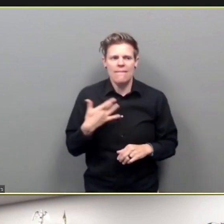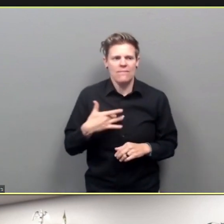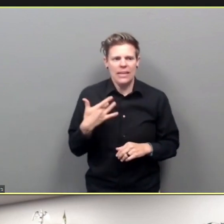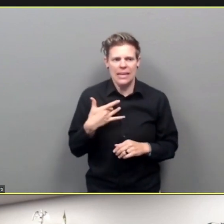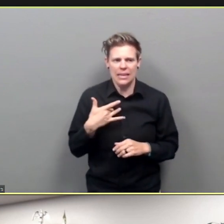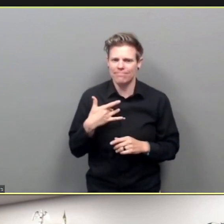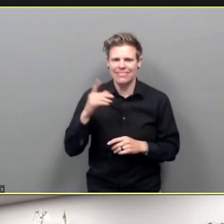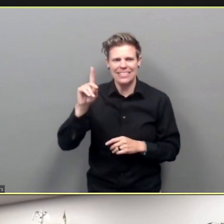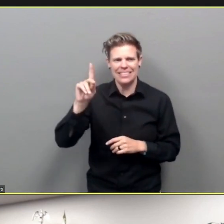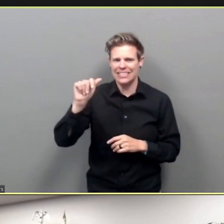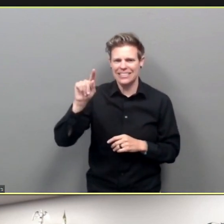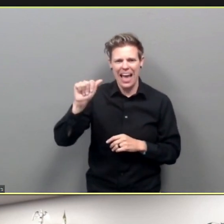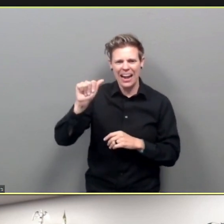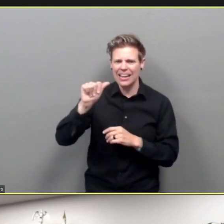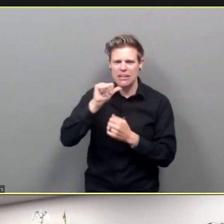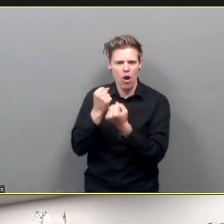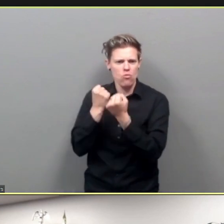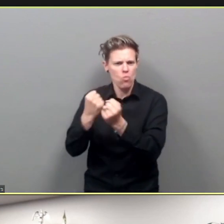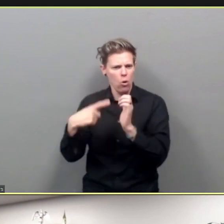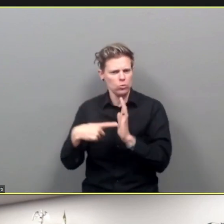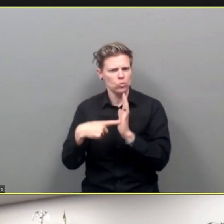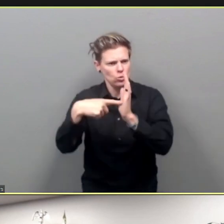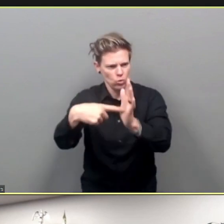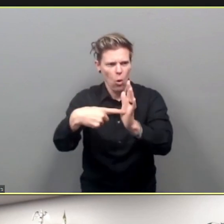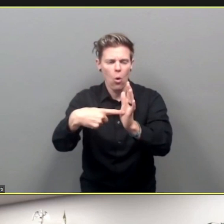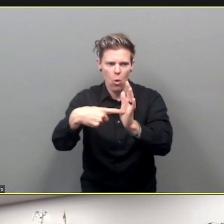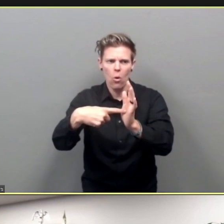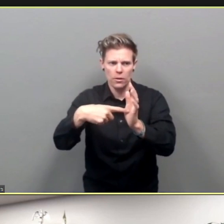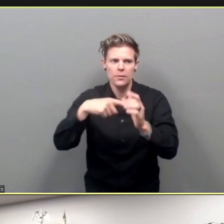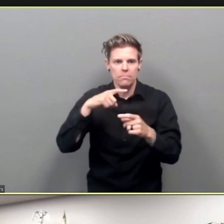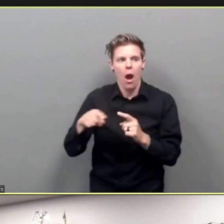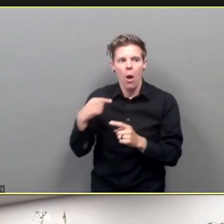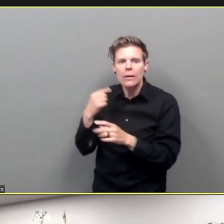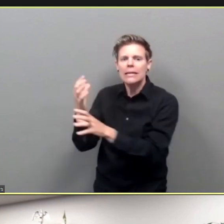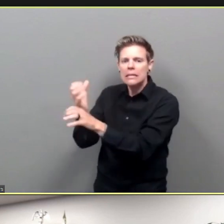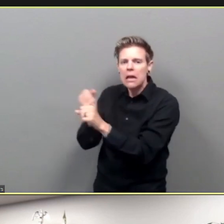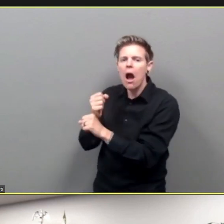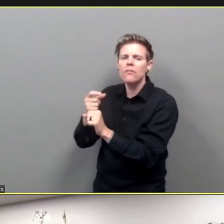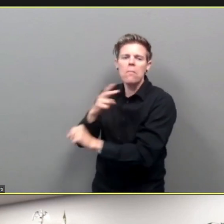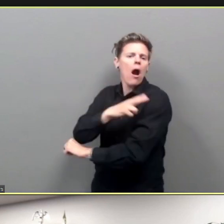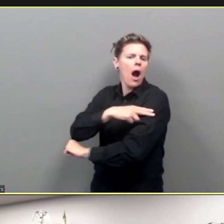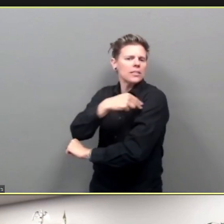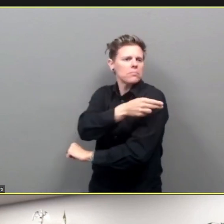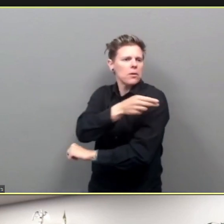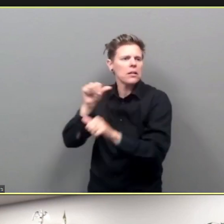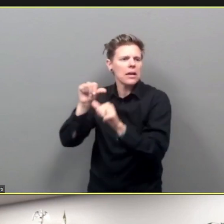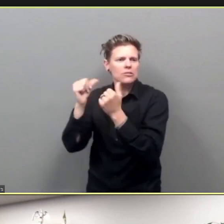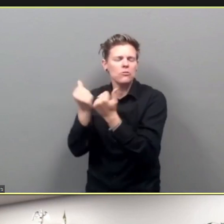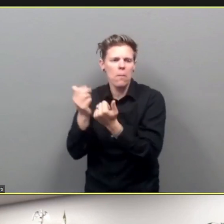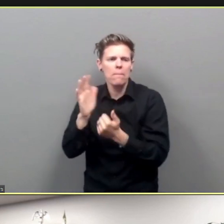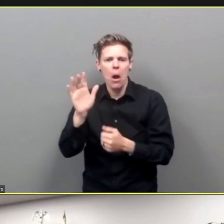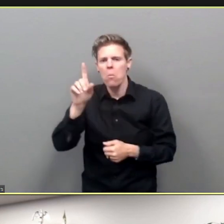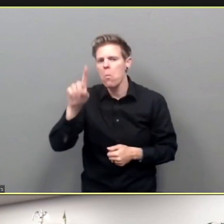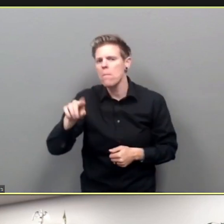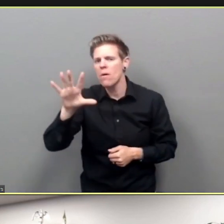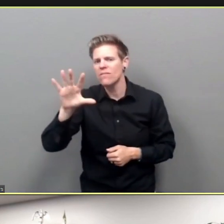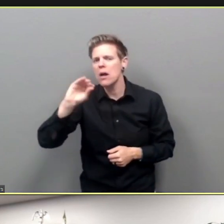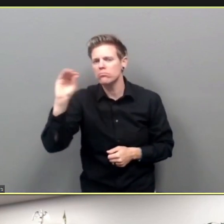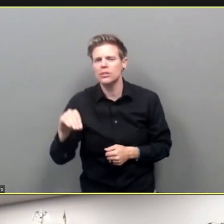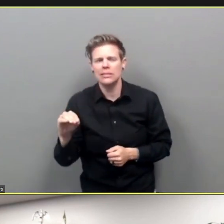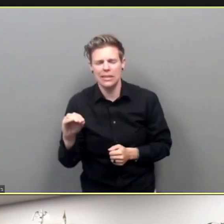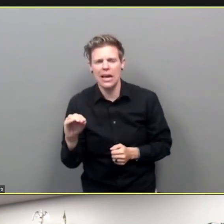and partners at the Hospital Association, is maybe around 1.5%, but we're still trying to tally